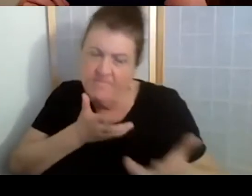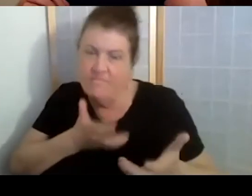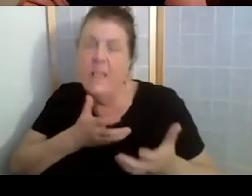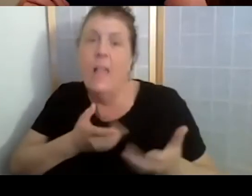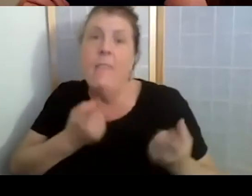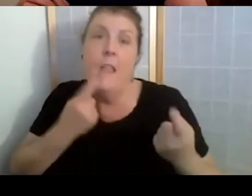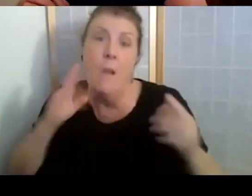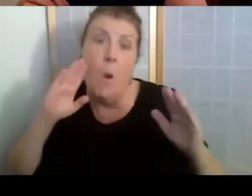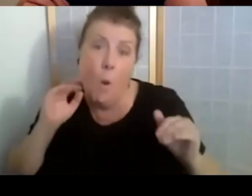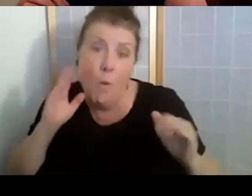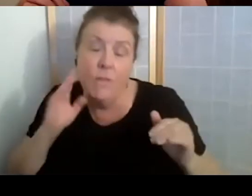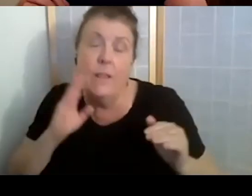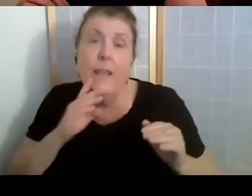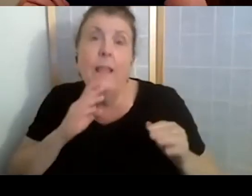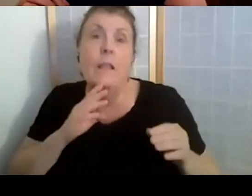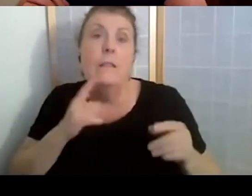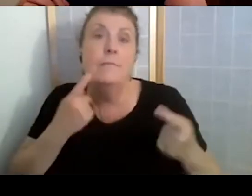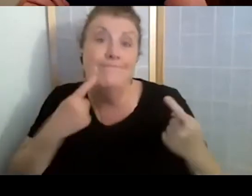think that's a blessing.